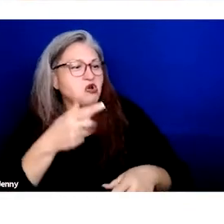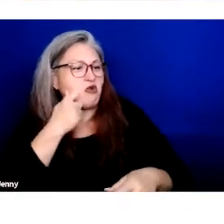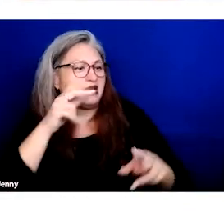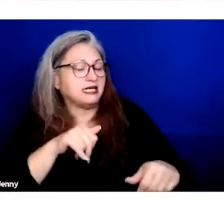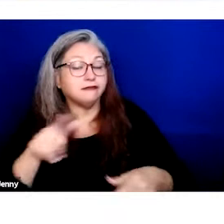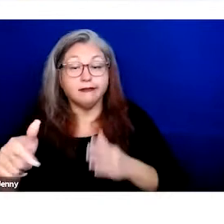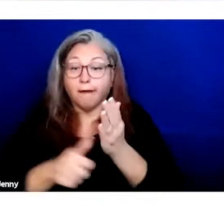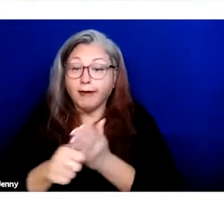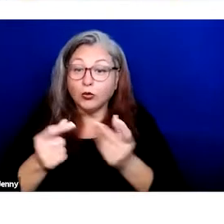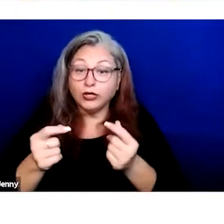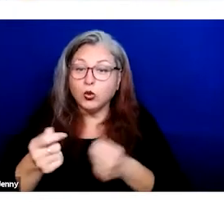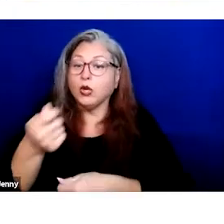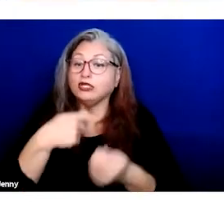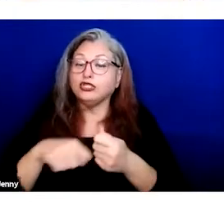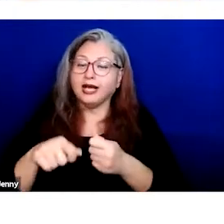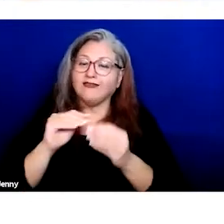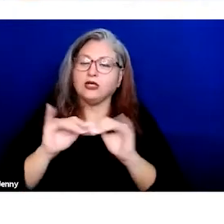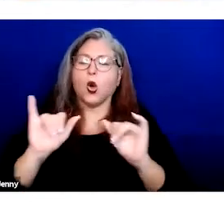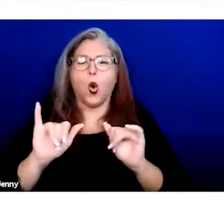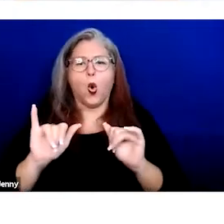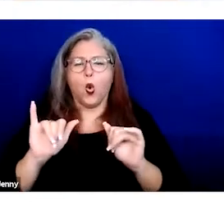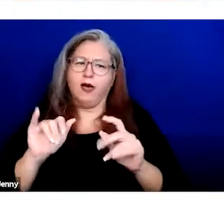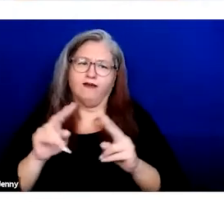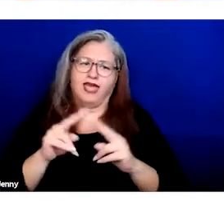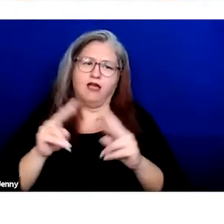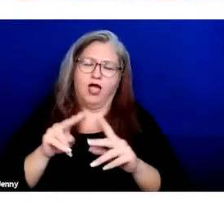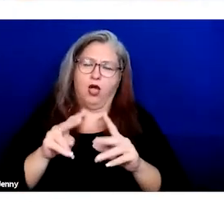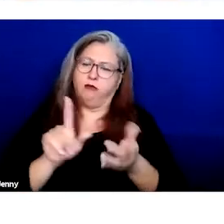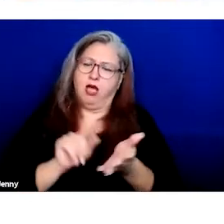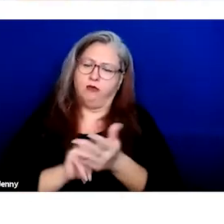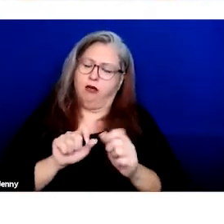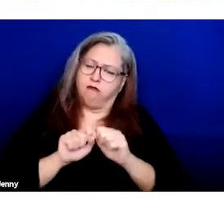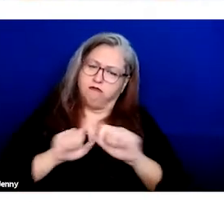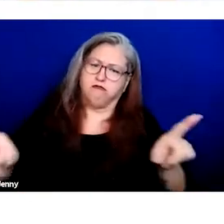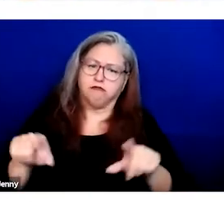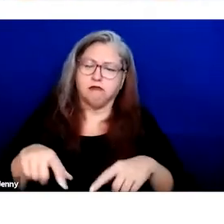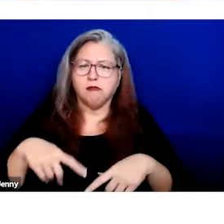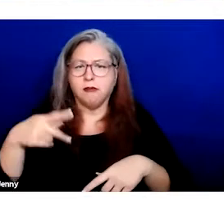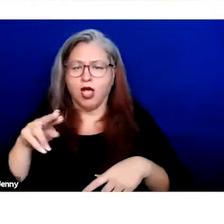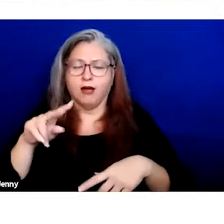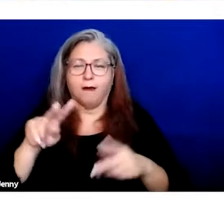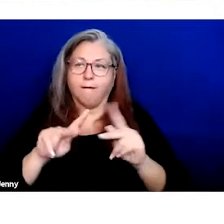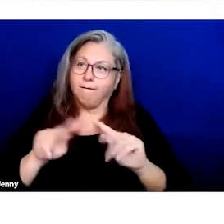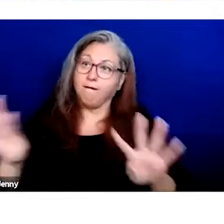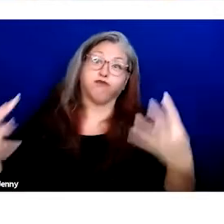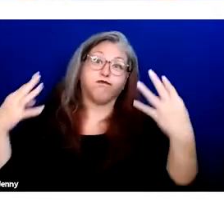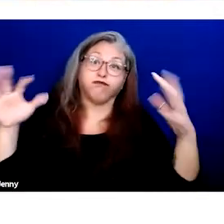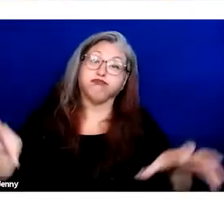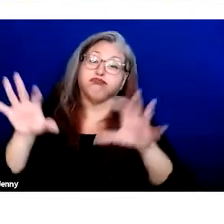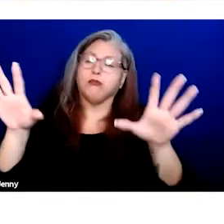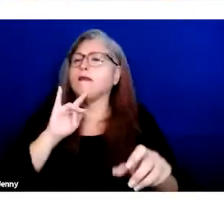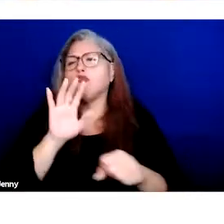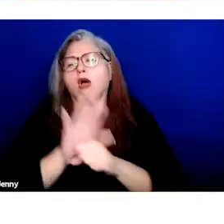this problem by issuing a highly publicized press release, another spectacle, in which they promise